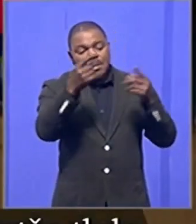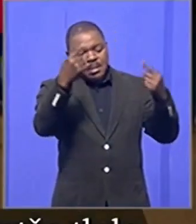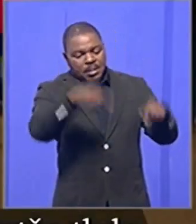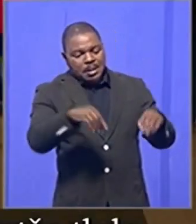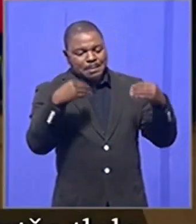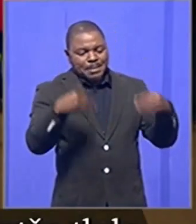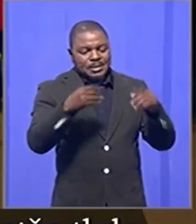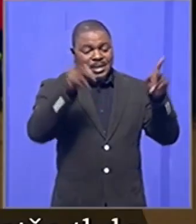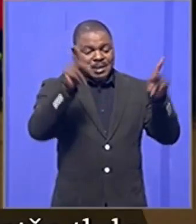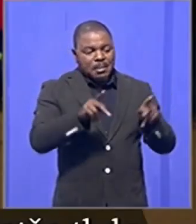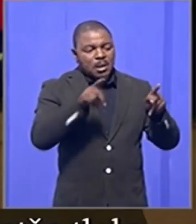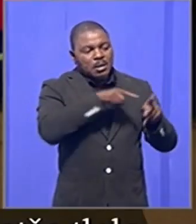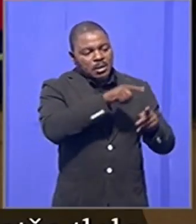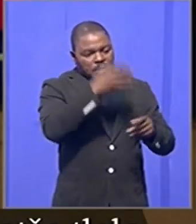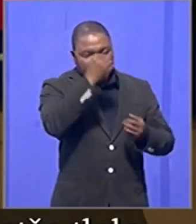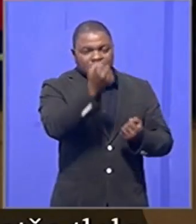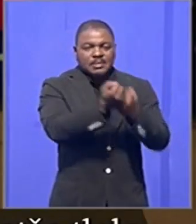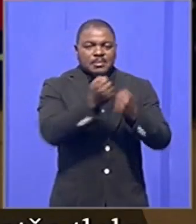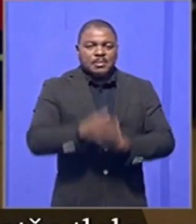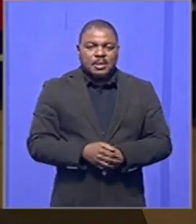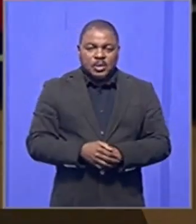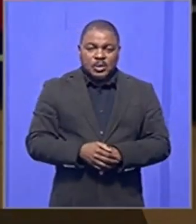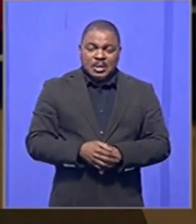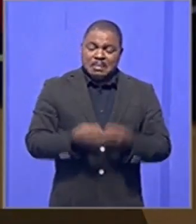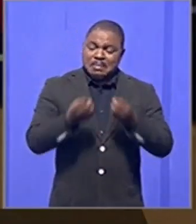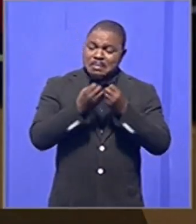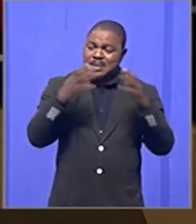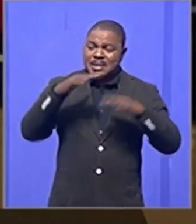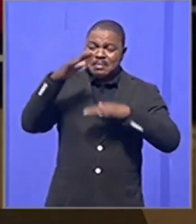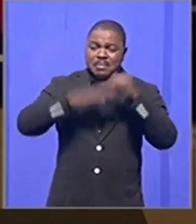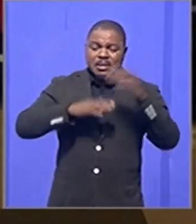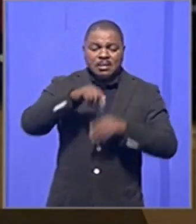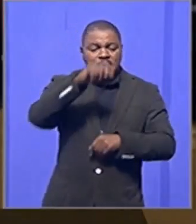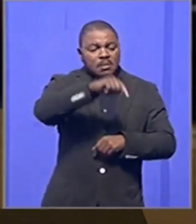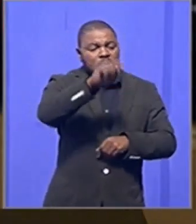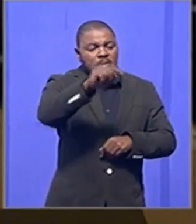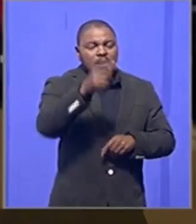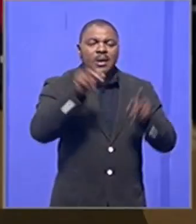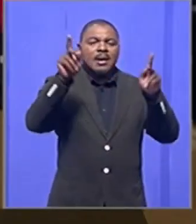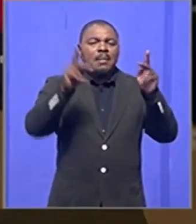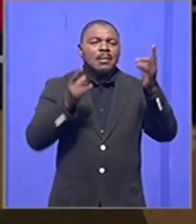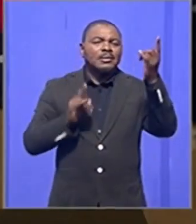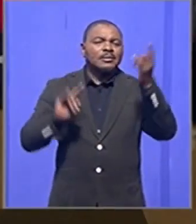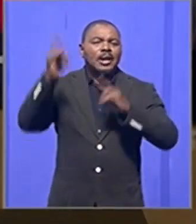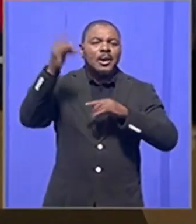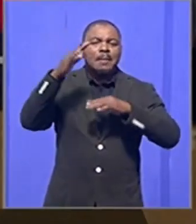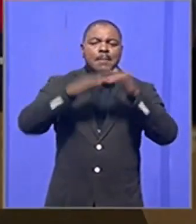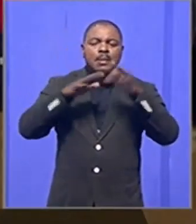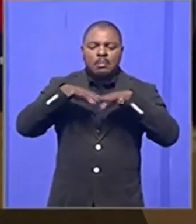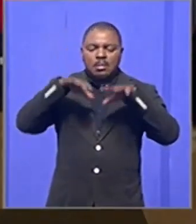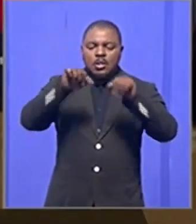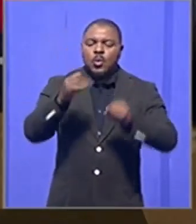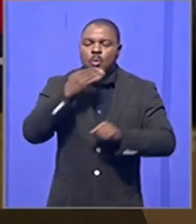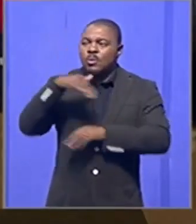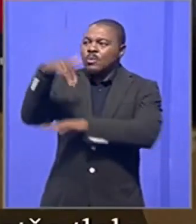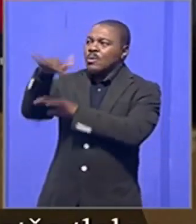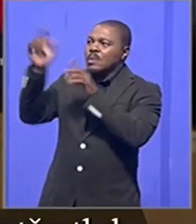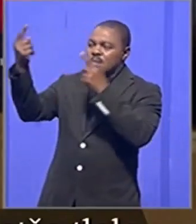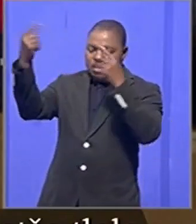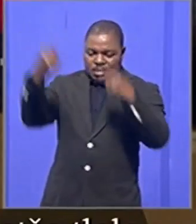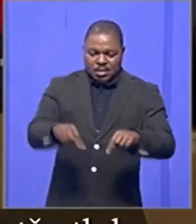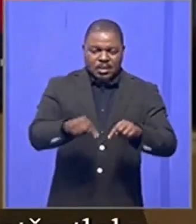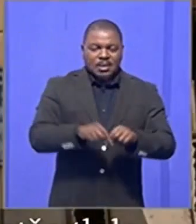bone le di building tse di ntsi tse leng gore di ko toropo ya Kimberley di se di owniwa thata ke matswantle ba